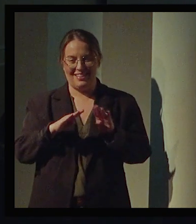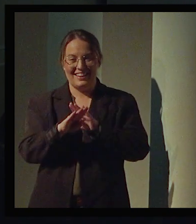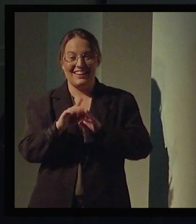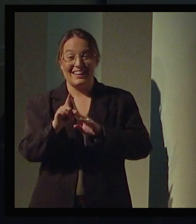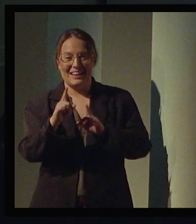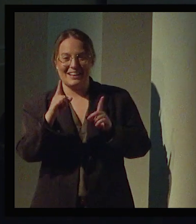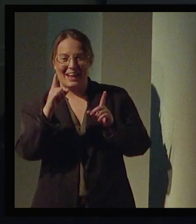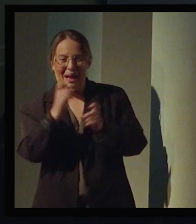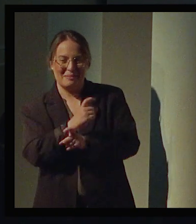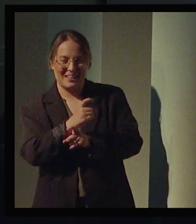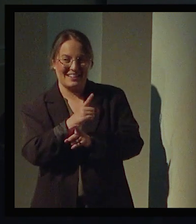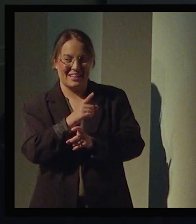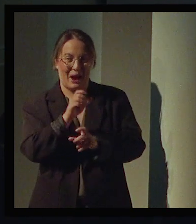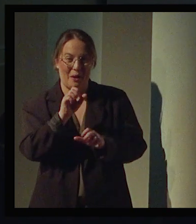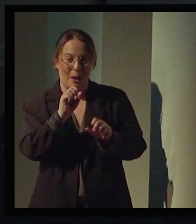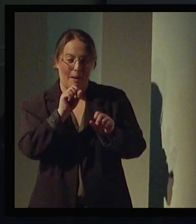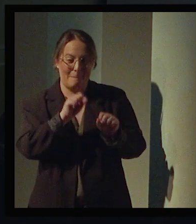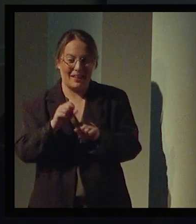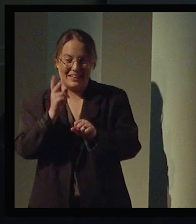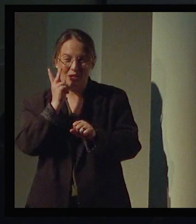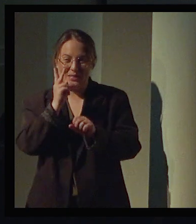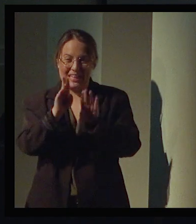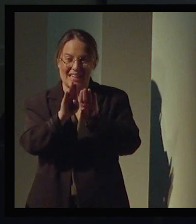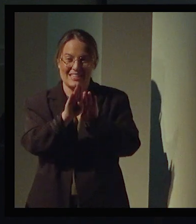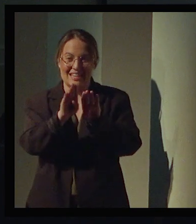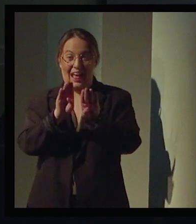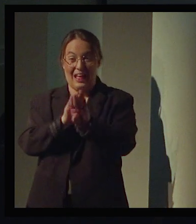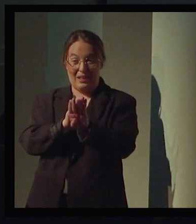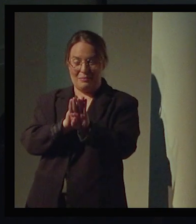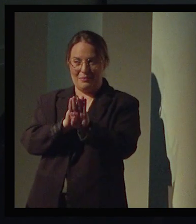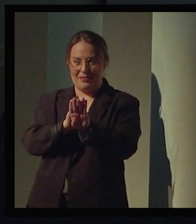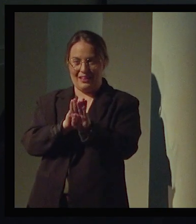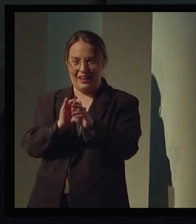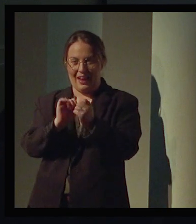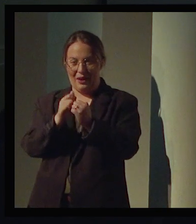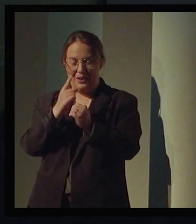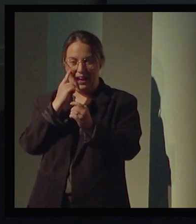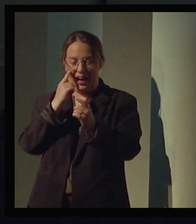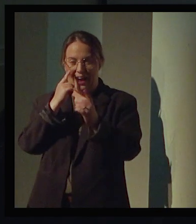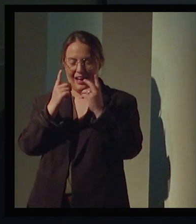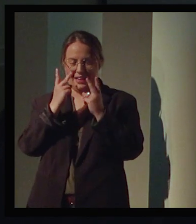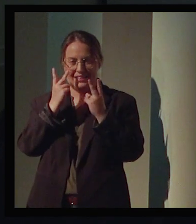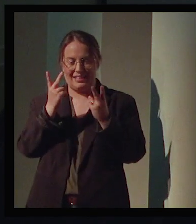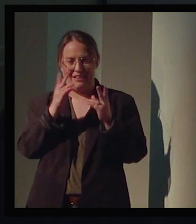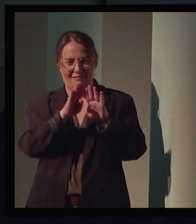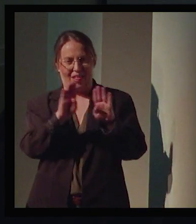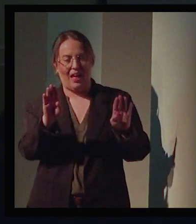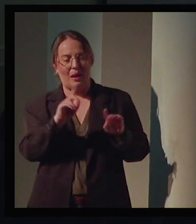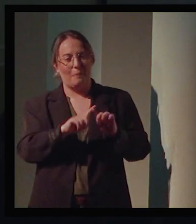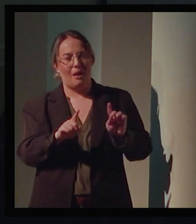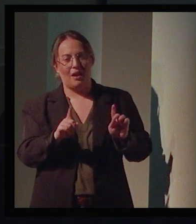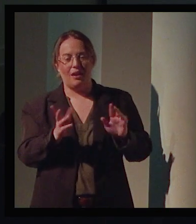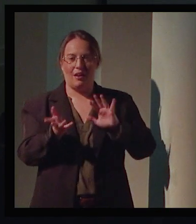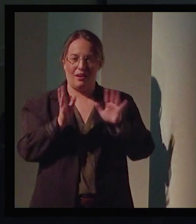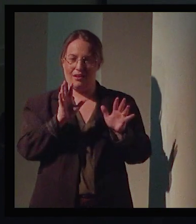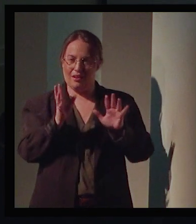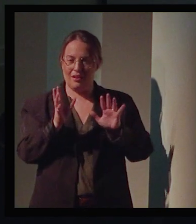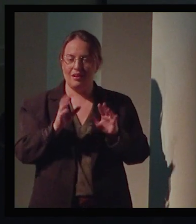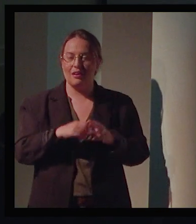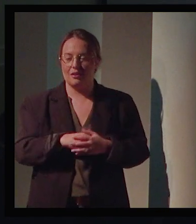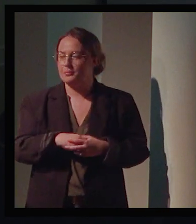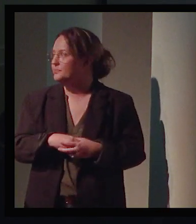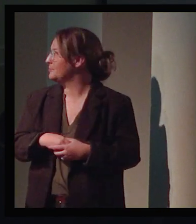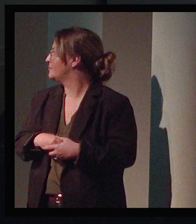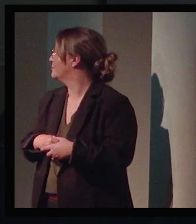our ability to see depth in favor of bringing our eye back to flatness. Now, if Monet was